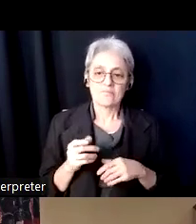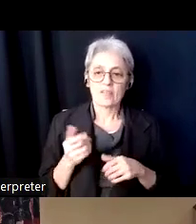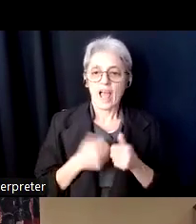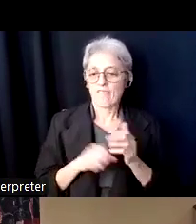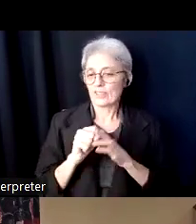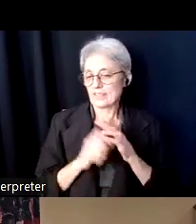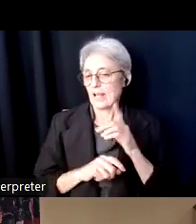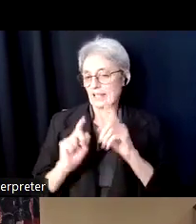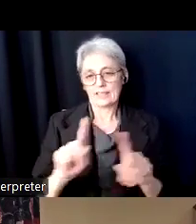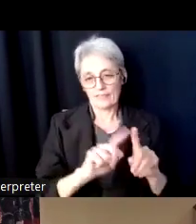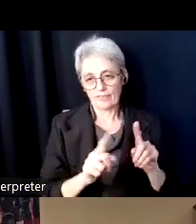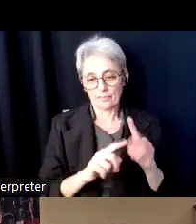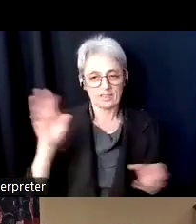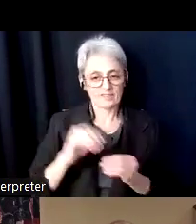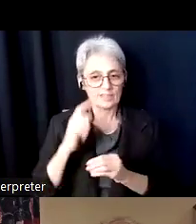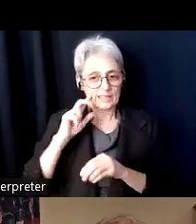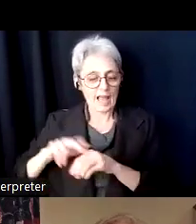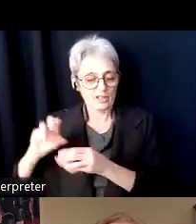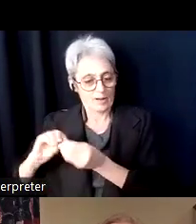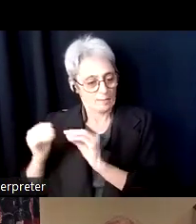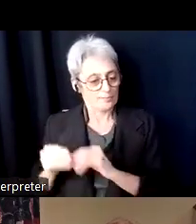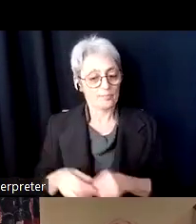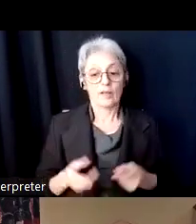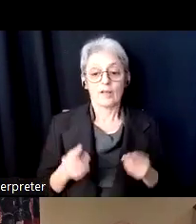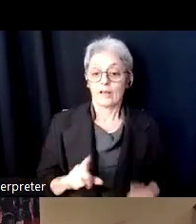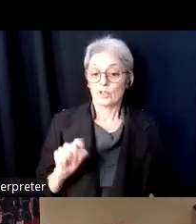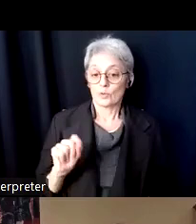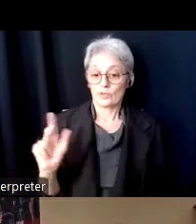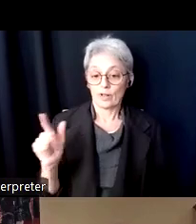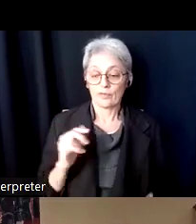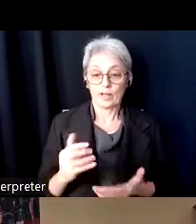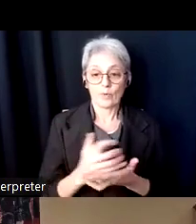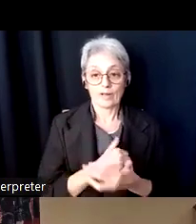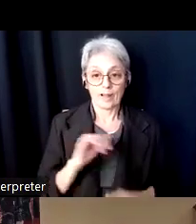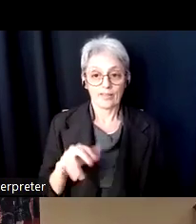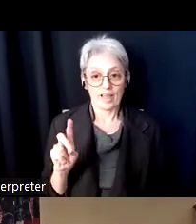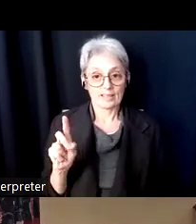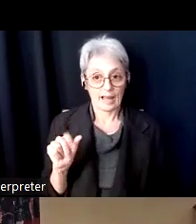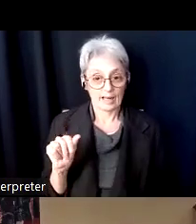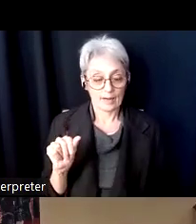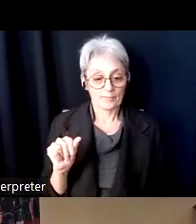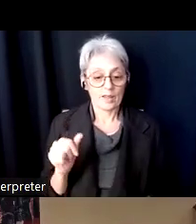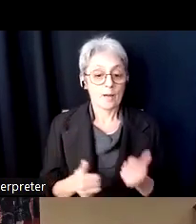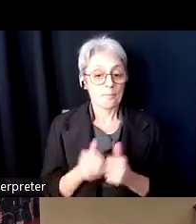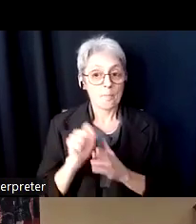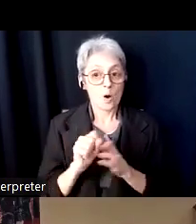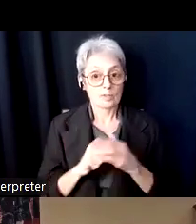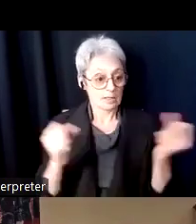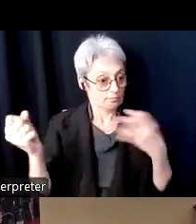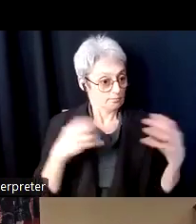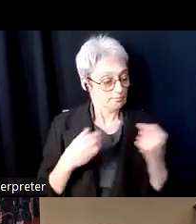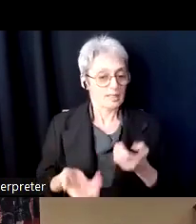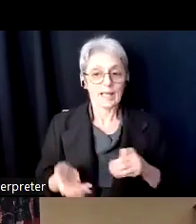state. So when we collected this data in 2023, most states reported an increase in self-direction